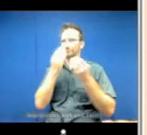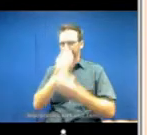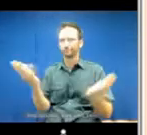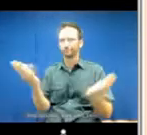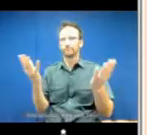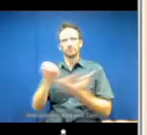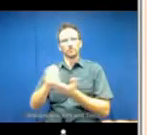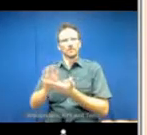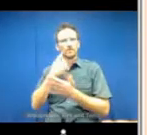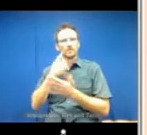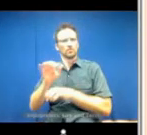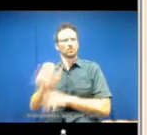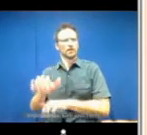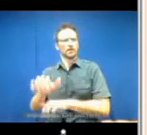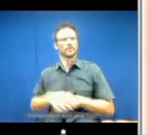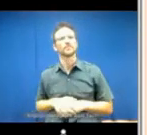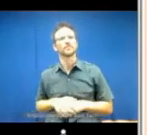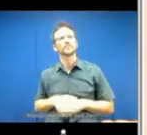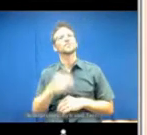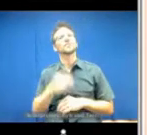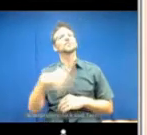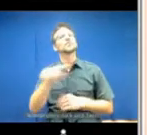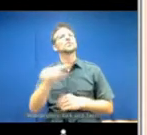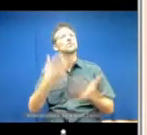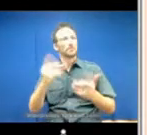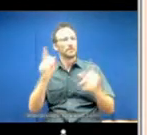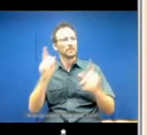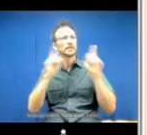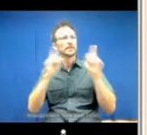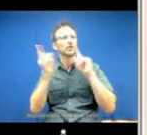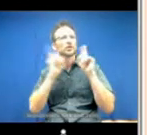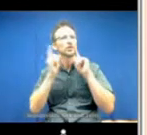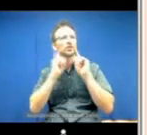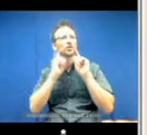You might hear attorneys talking about the usual stipulations.